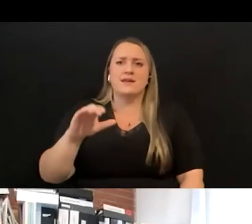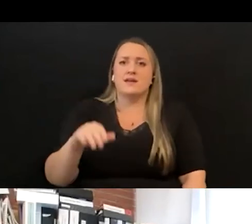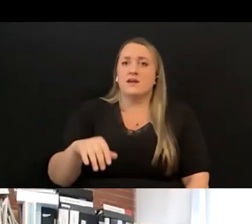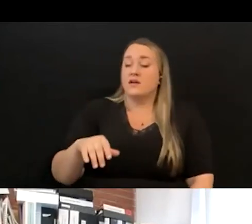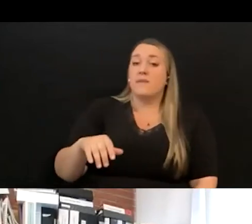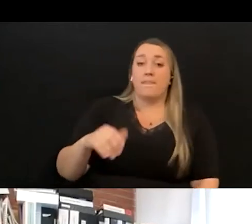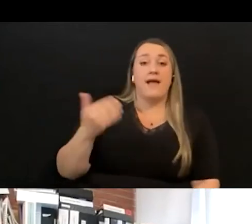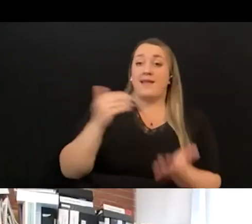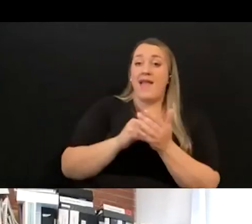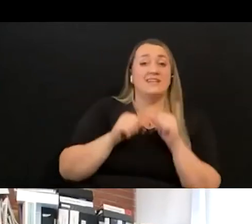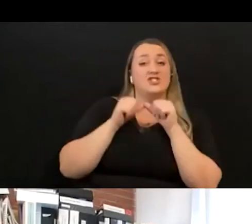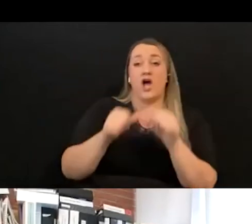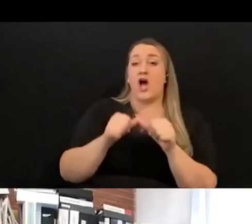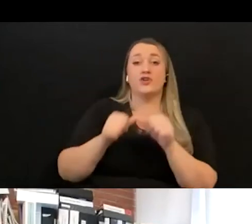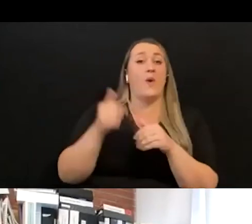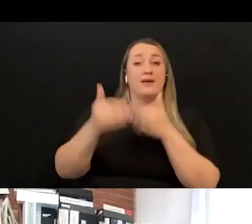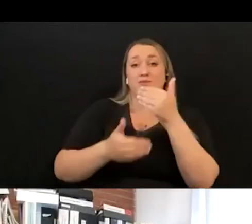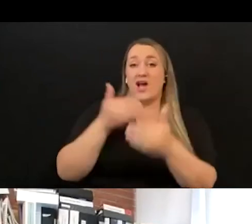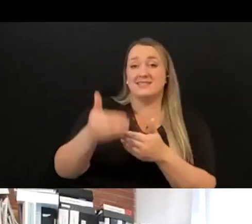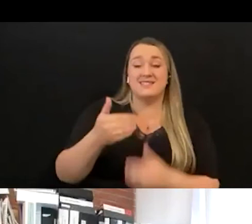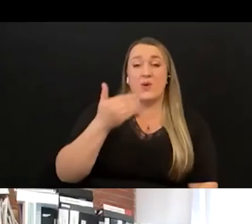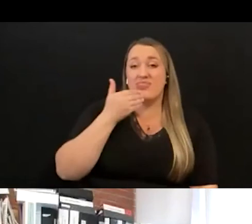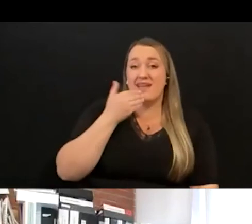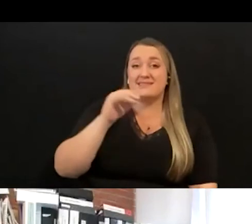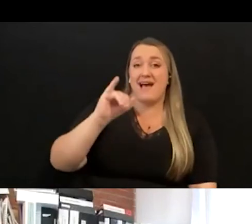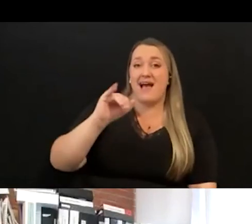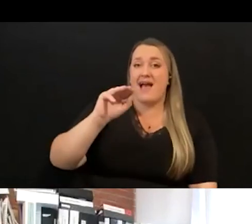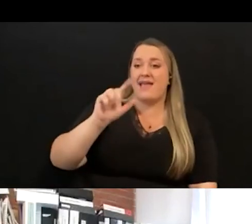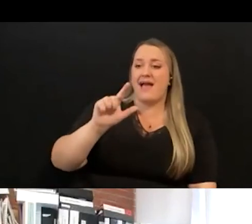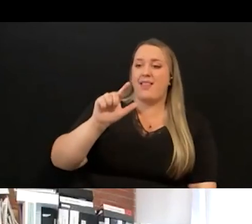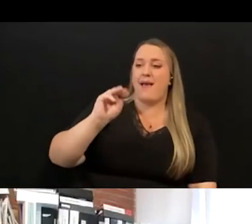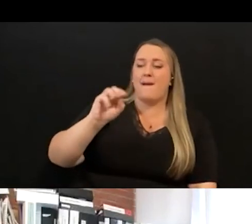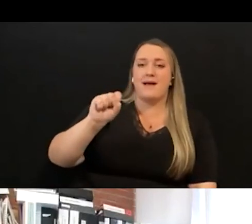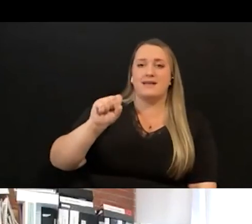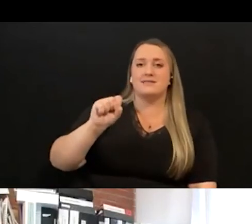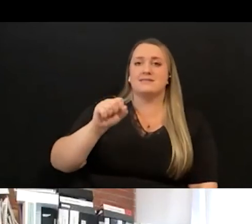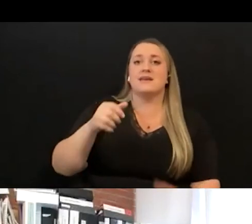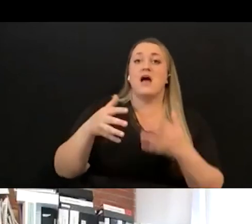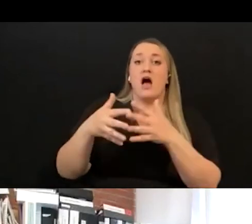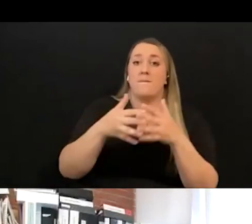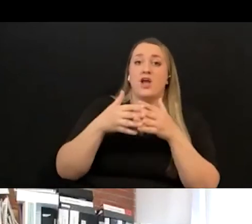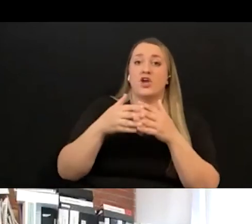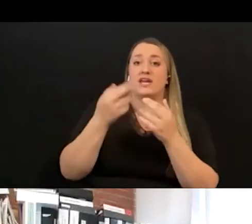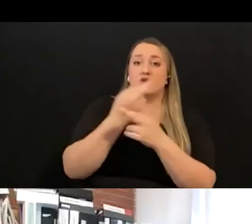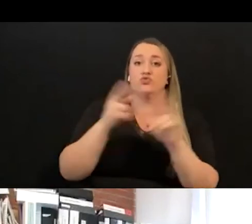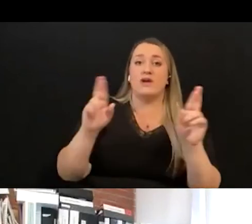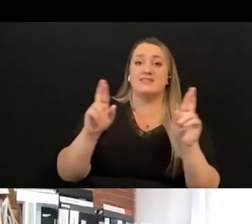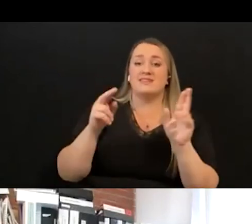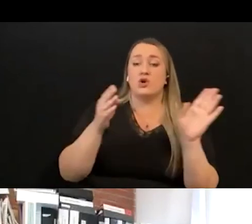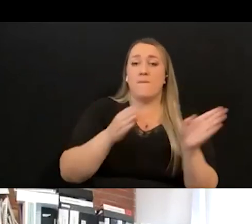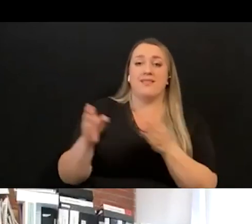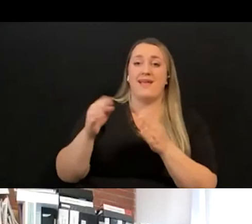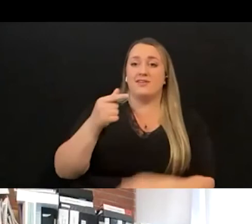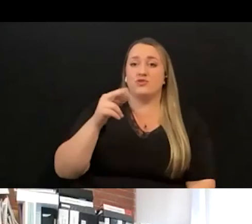ongoing process. So, thanks to the IMLS American Rescue Plan grant, it's called Centering Access,